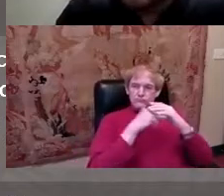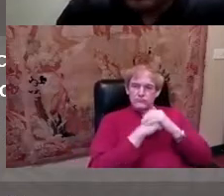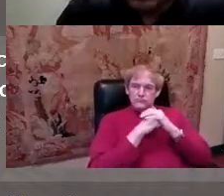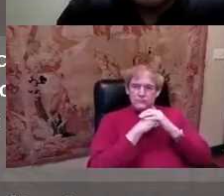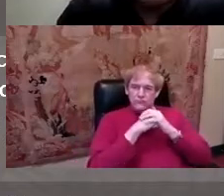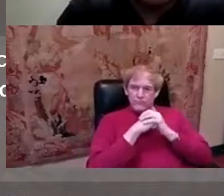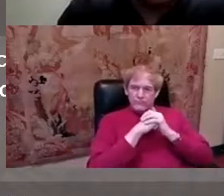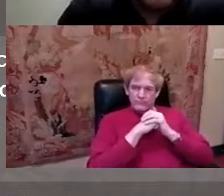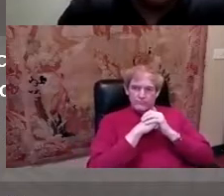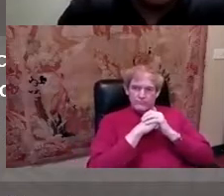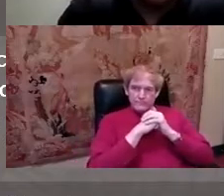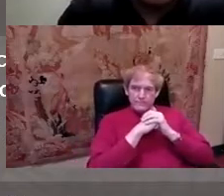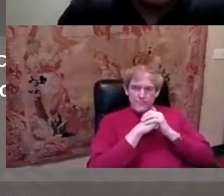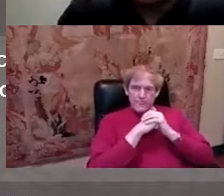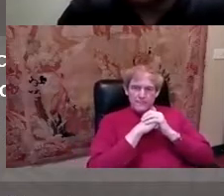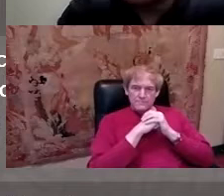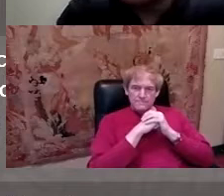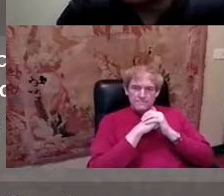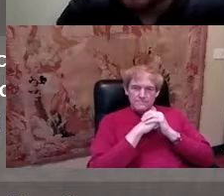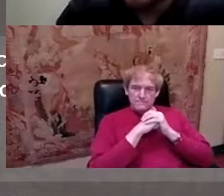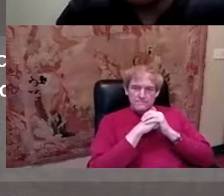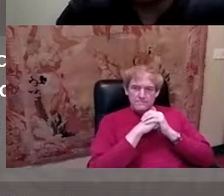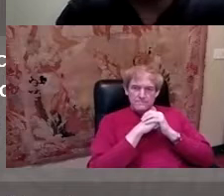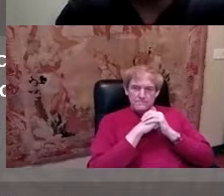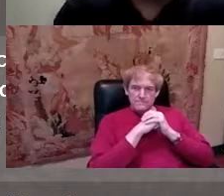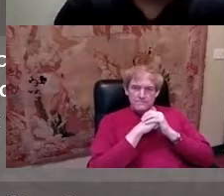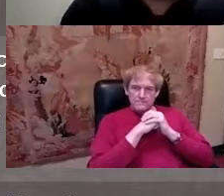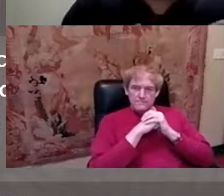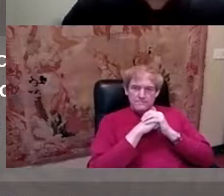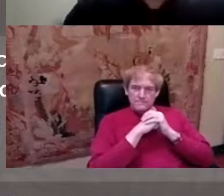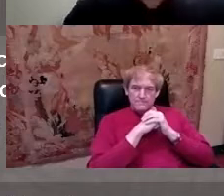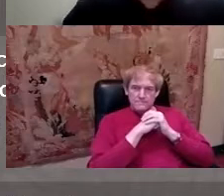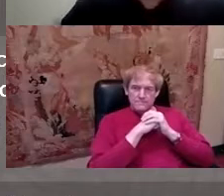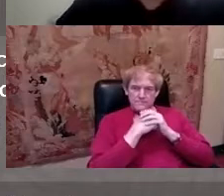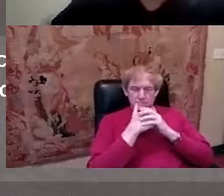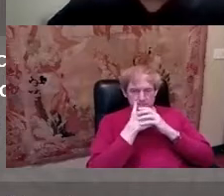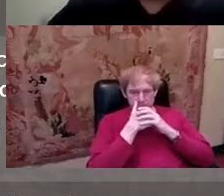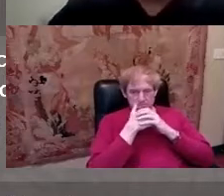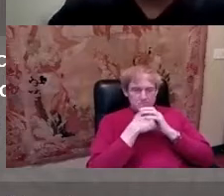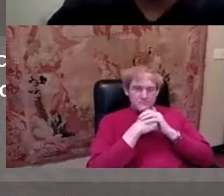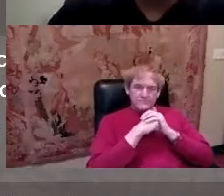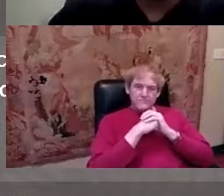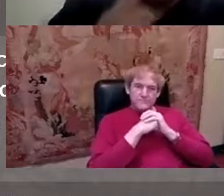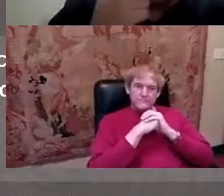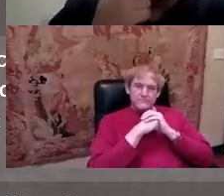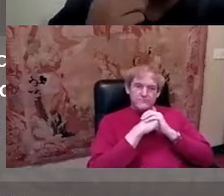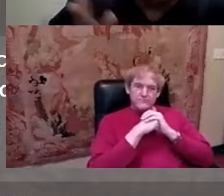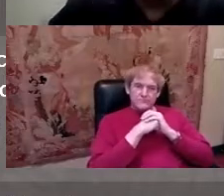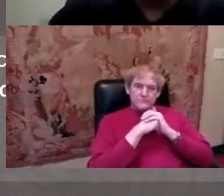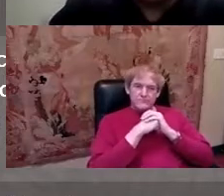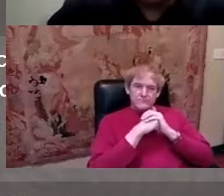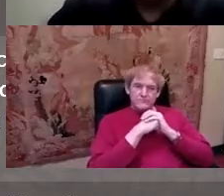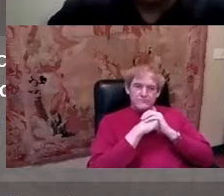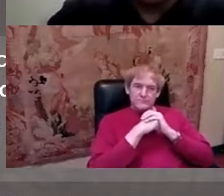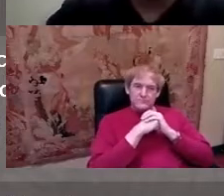Avenue, the top three concerns that we have heard from the community is parking concern. Again, that's a residential corridor, makes sense.